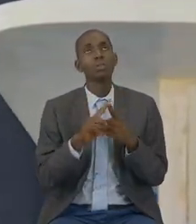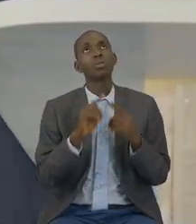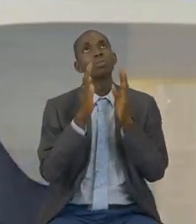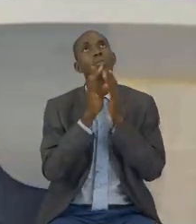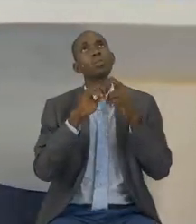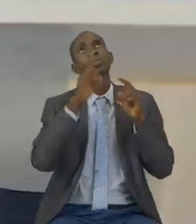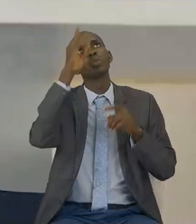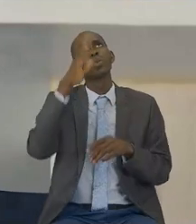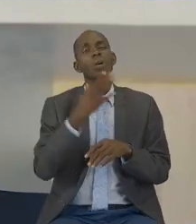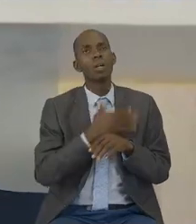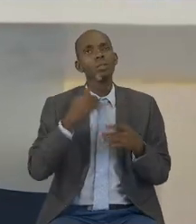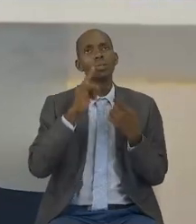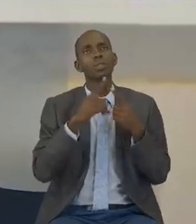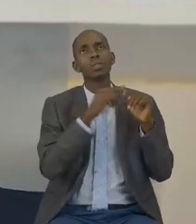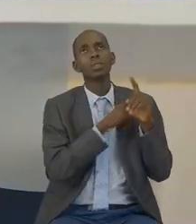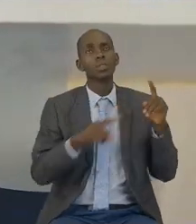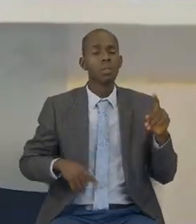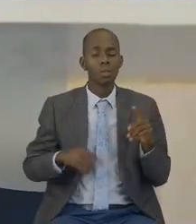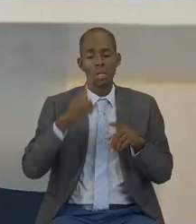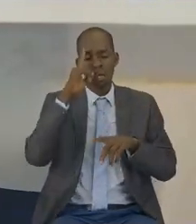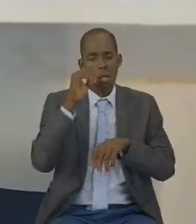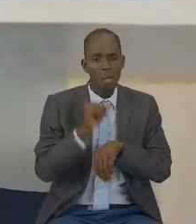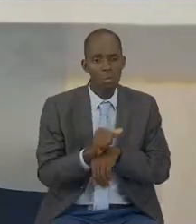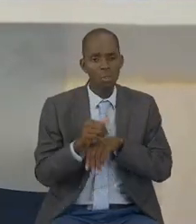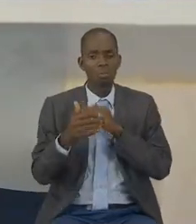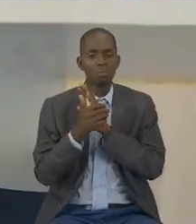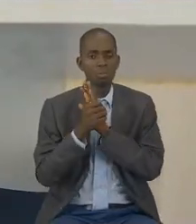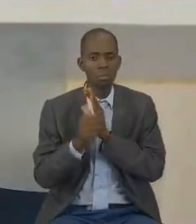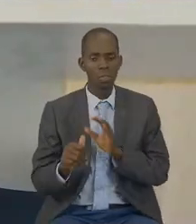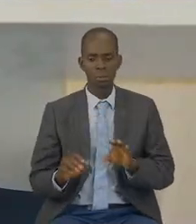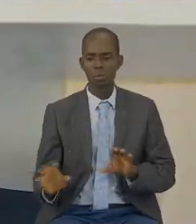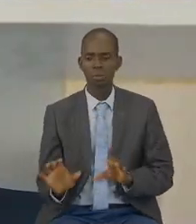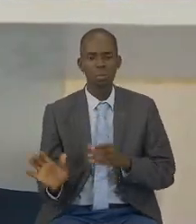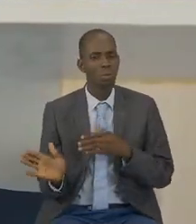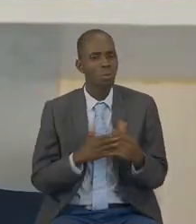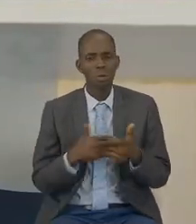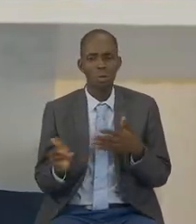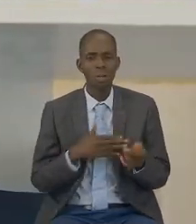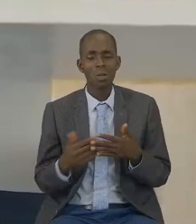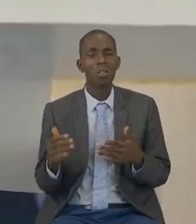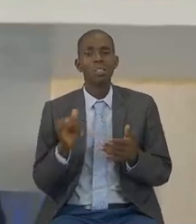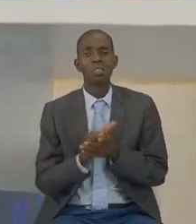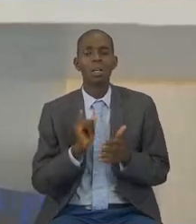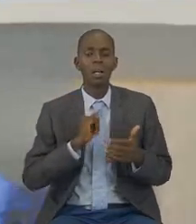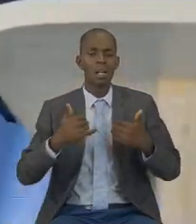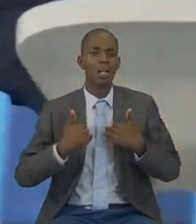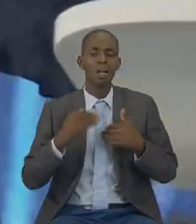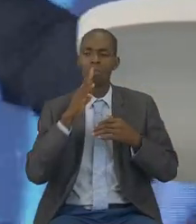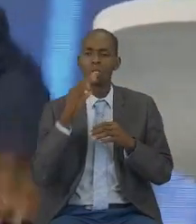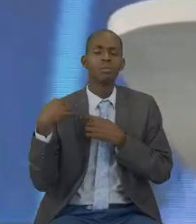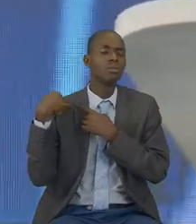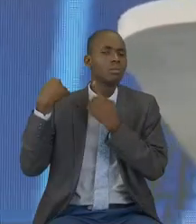and to say, habit, skill, performance, whatever, everything you've been doing in the past will